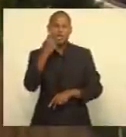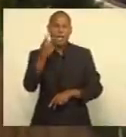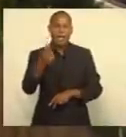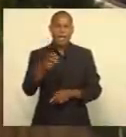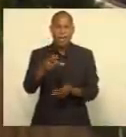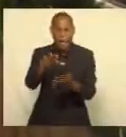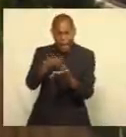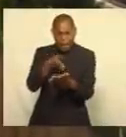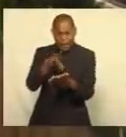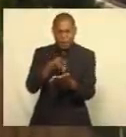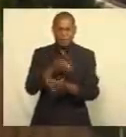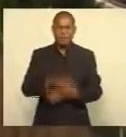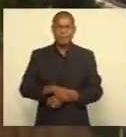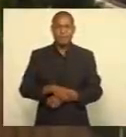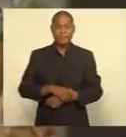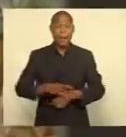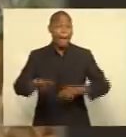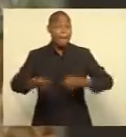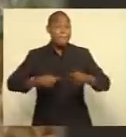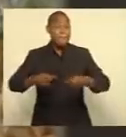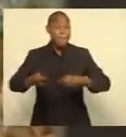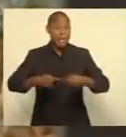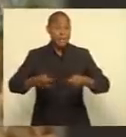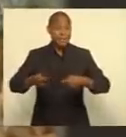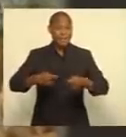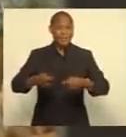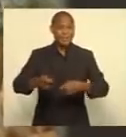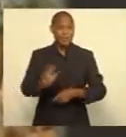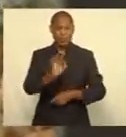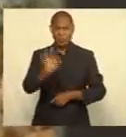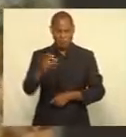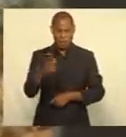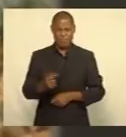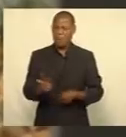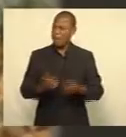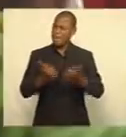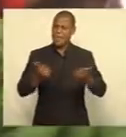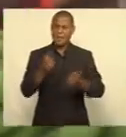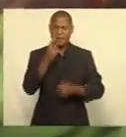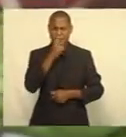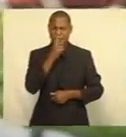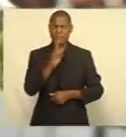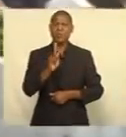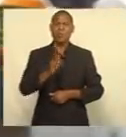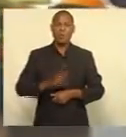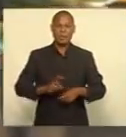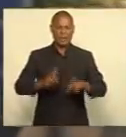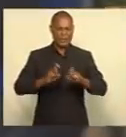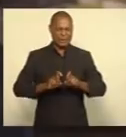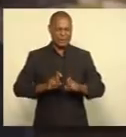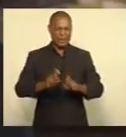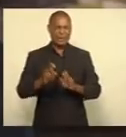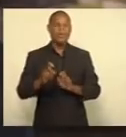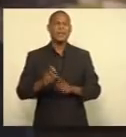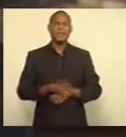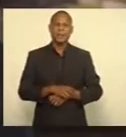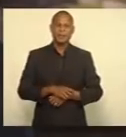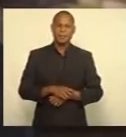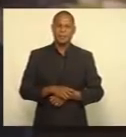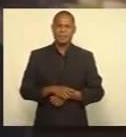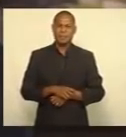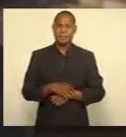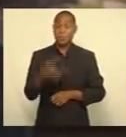market didn't see its usual hustle and bustle since many people decided to restrict their movements. Only vendors are